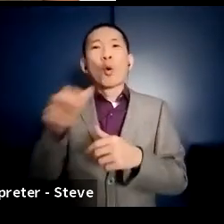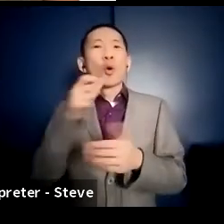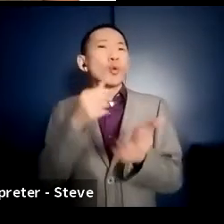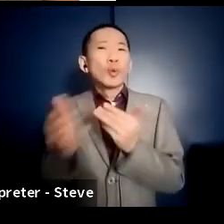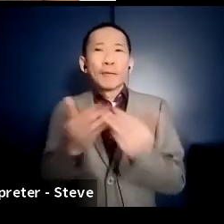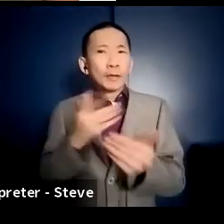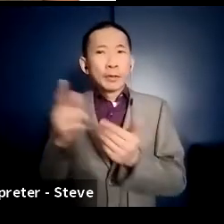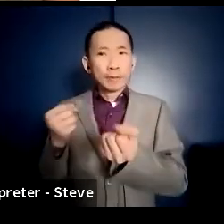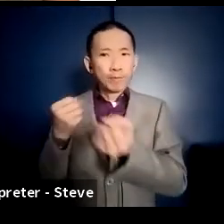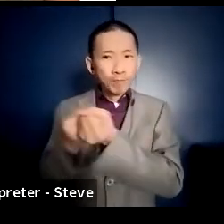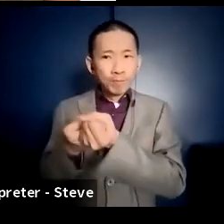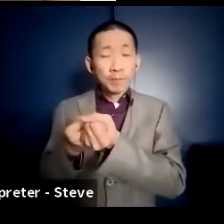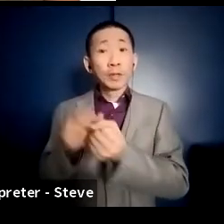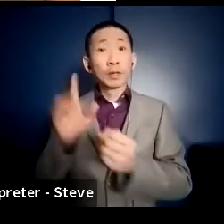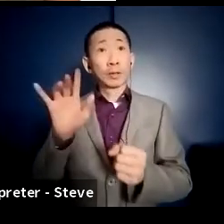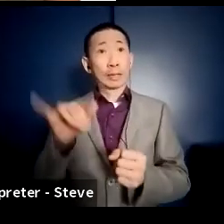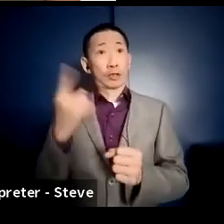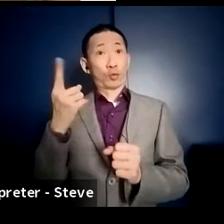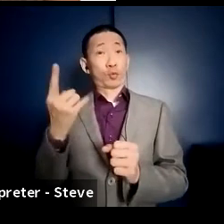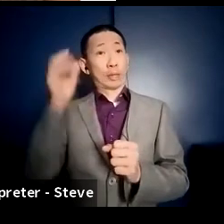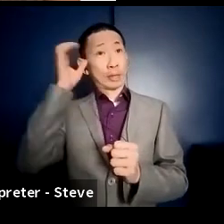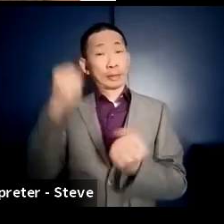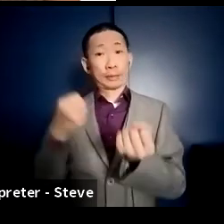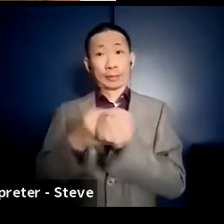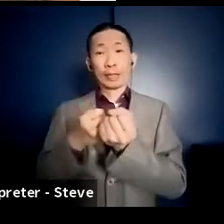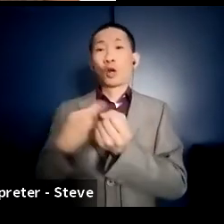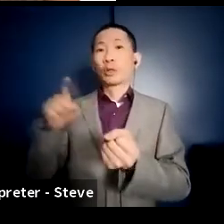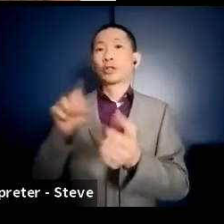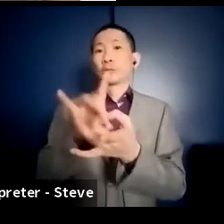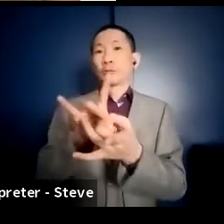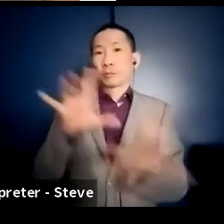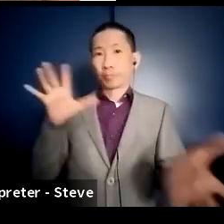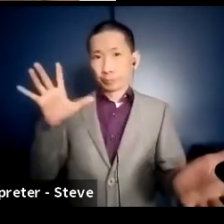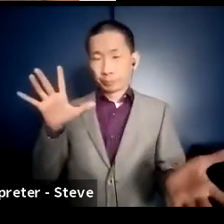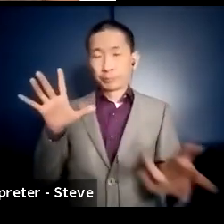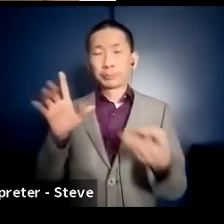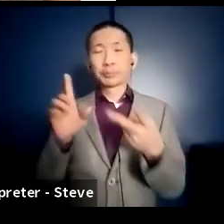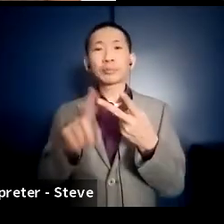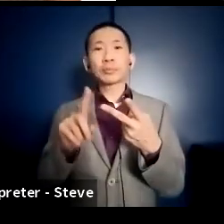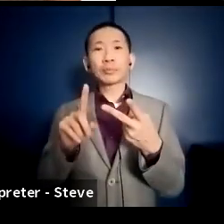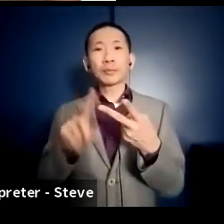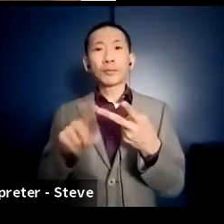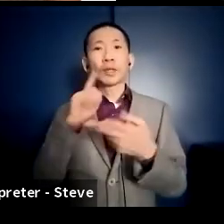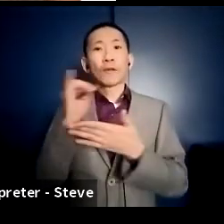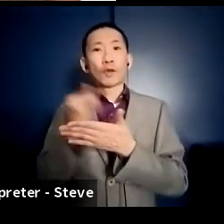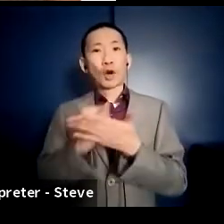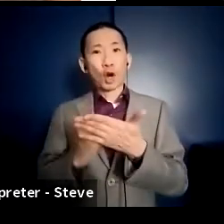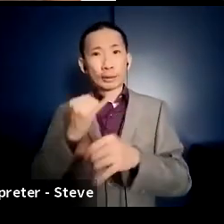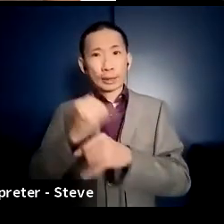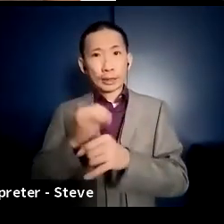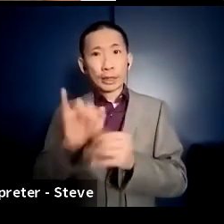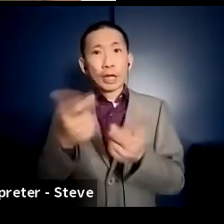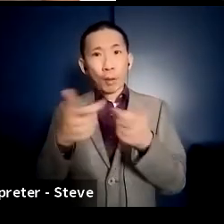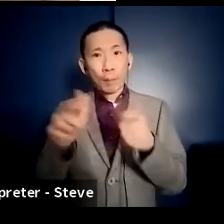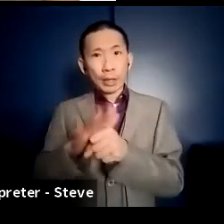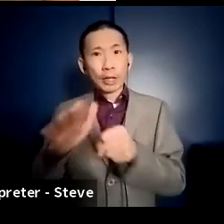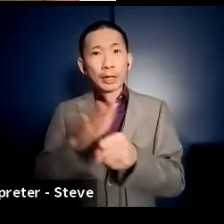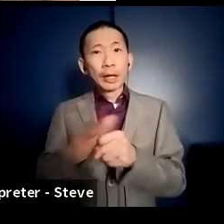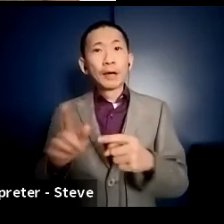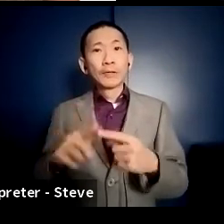So sponsorships is one thing to divest from. And then for the arts institutions that are big enough to